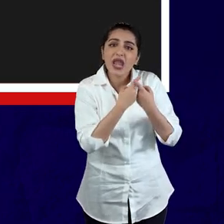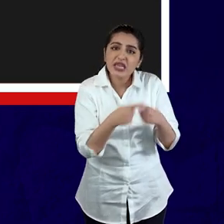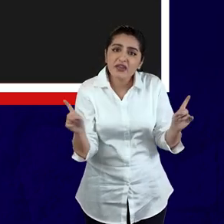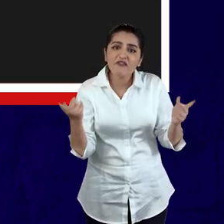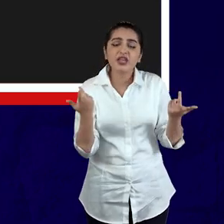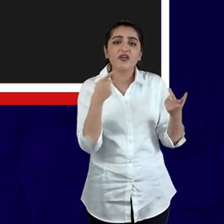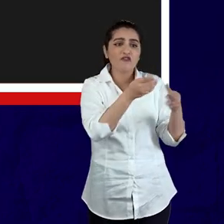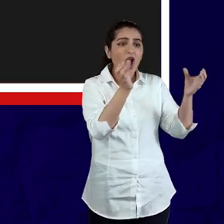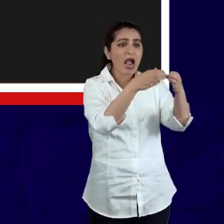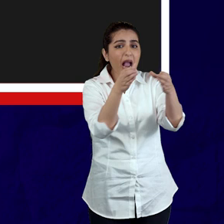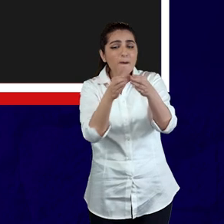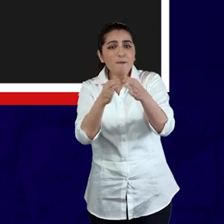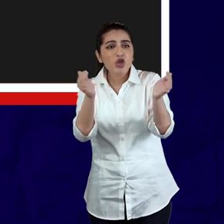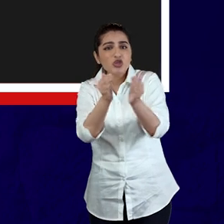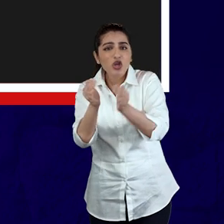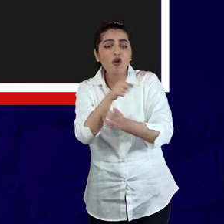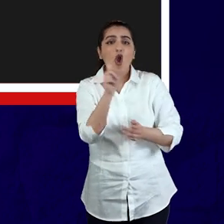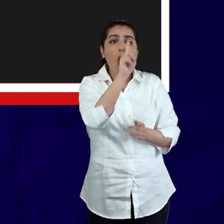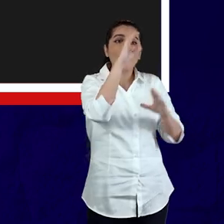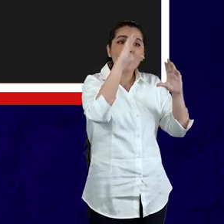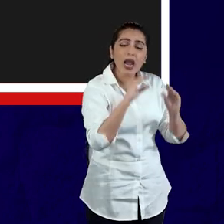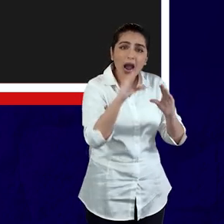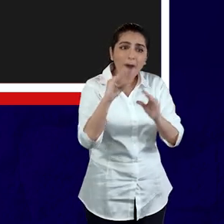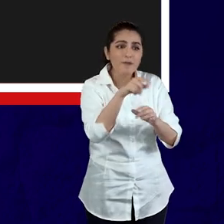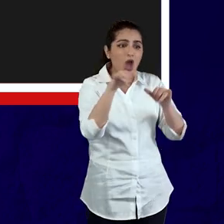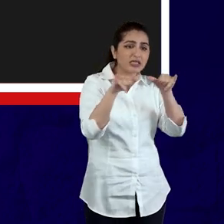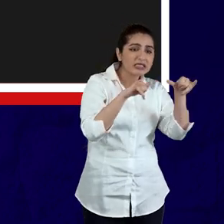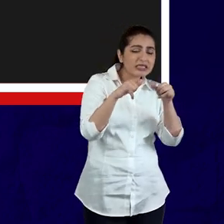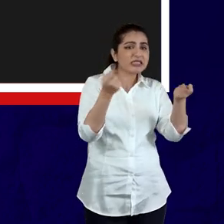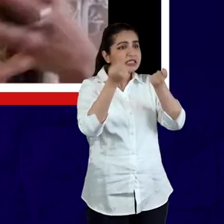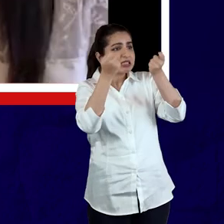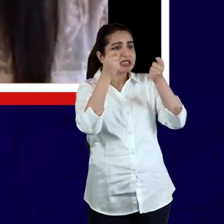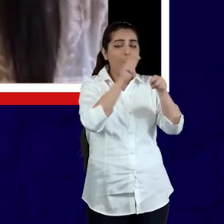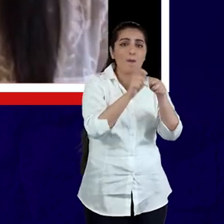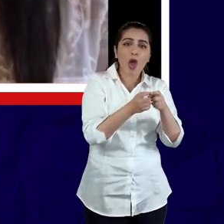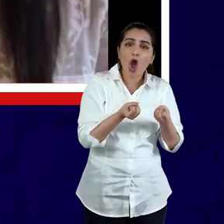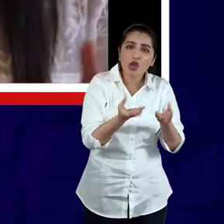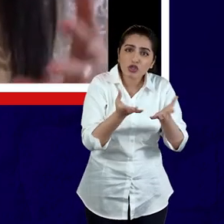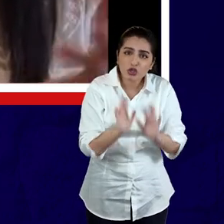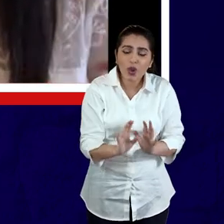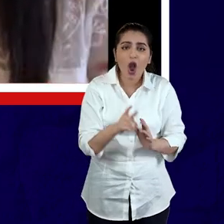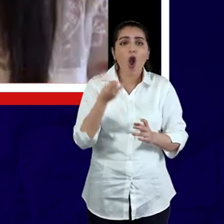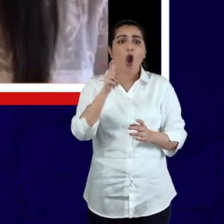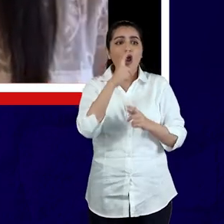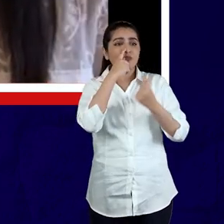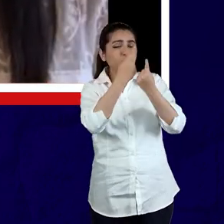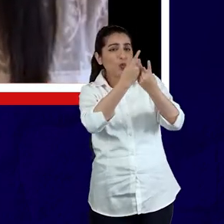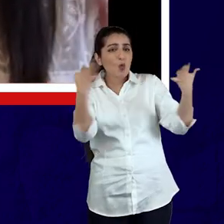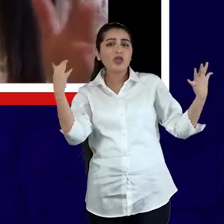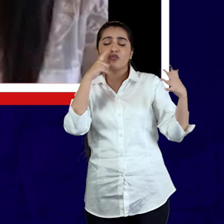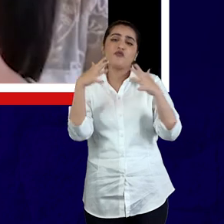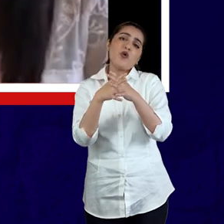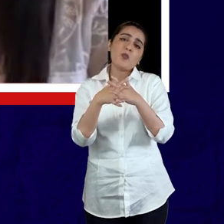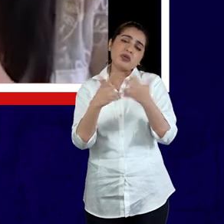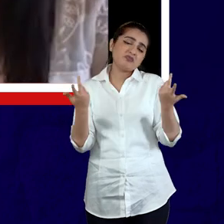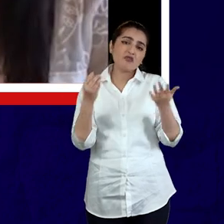most rural communities to the young female architects to you and a number of women involved.